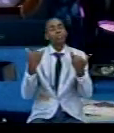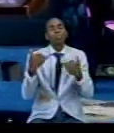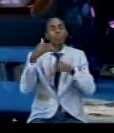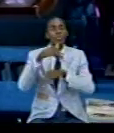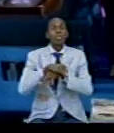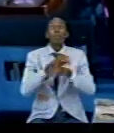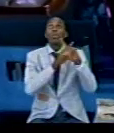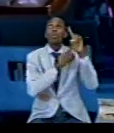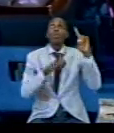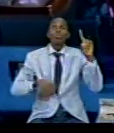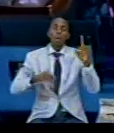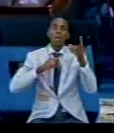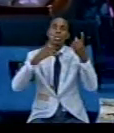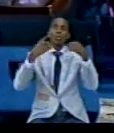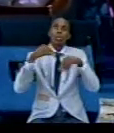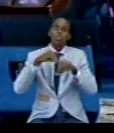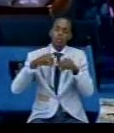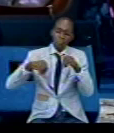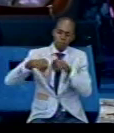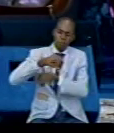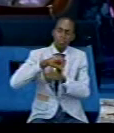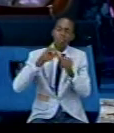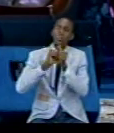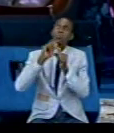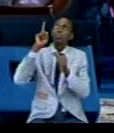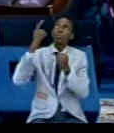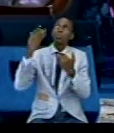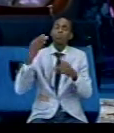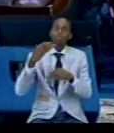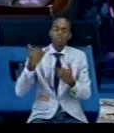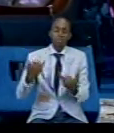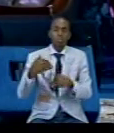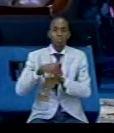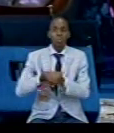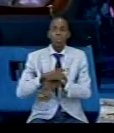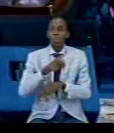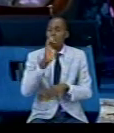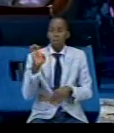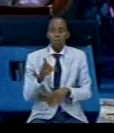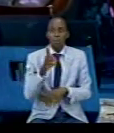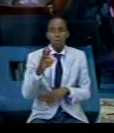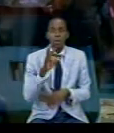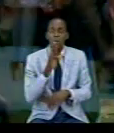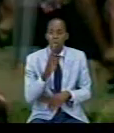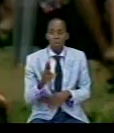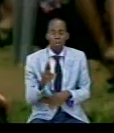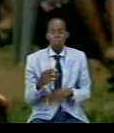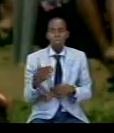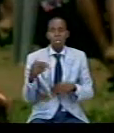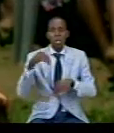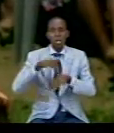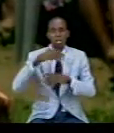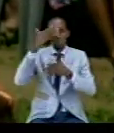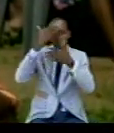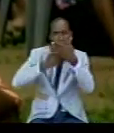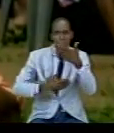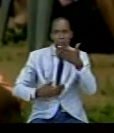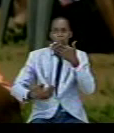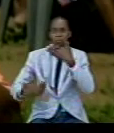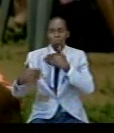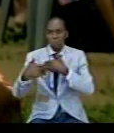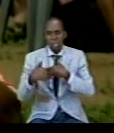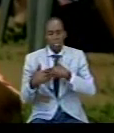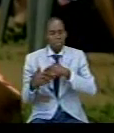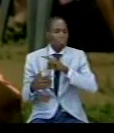tonight. Anywhere you are, on the right, on the left, in front of me, and far at the back, anywhere. And